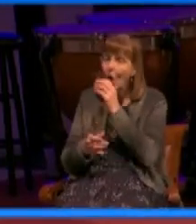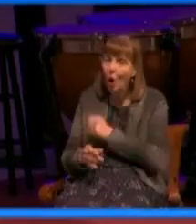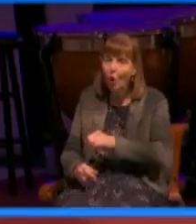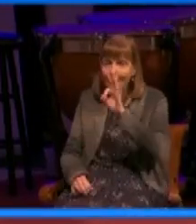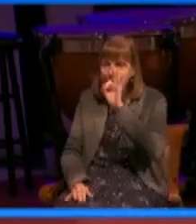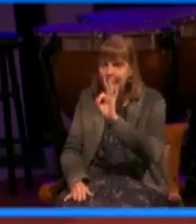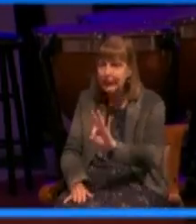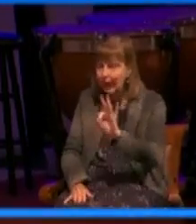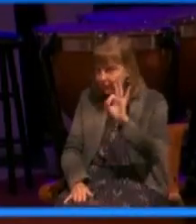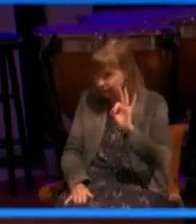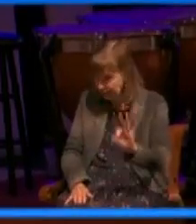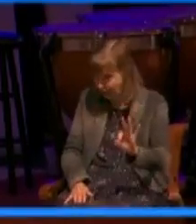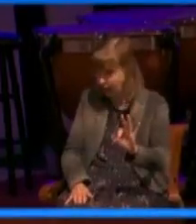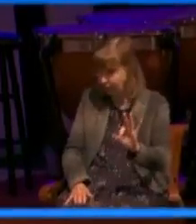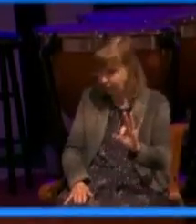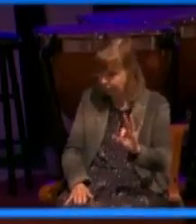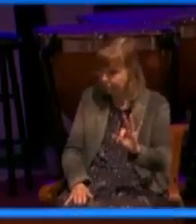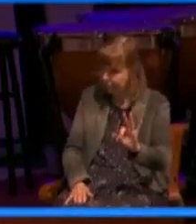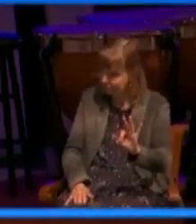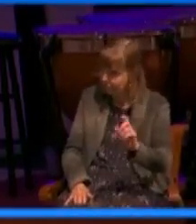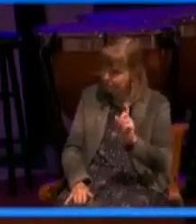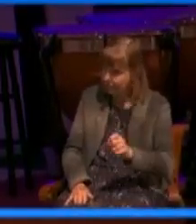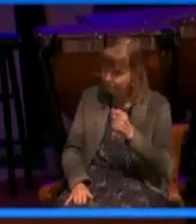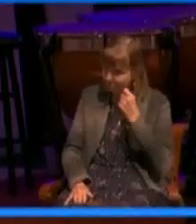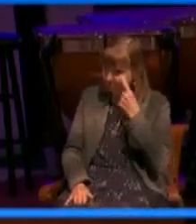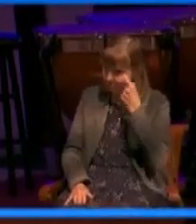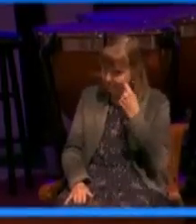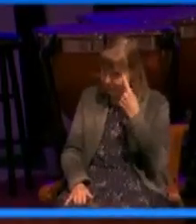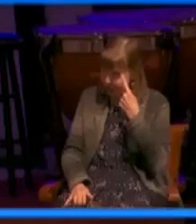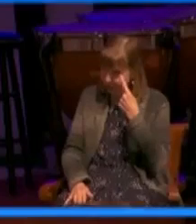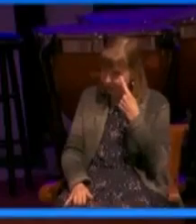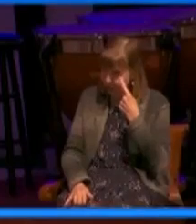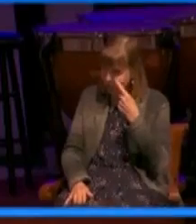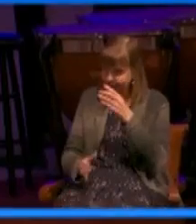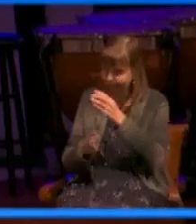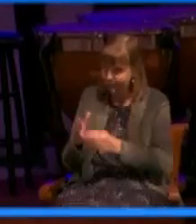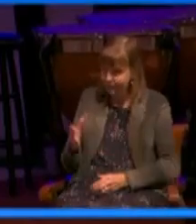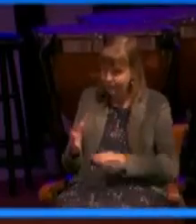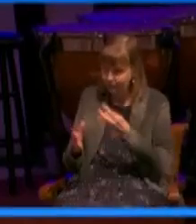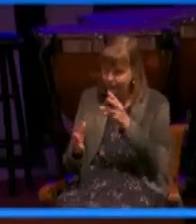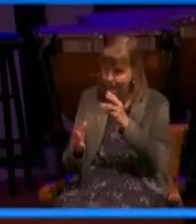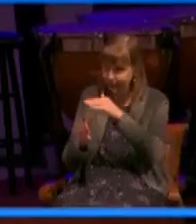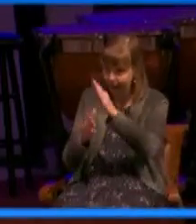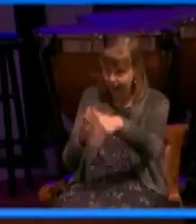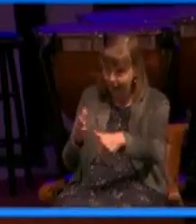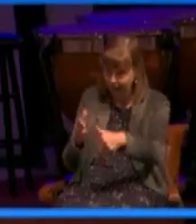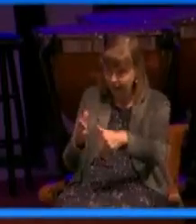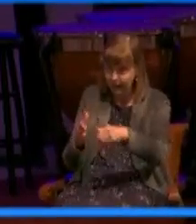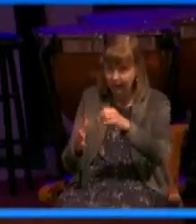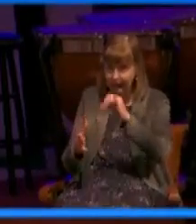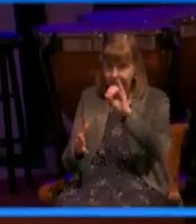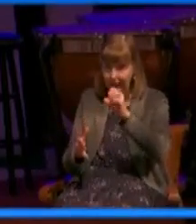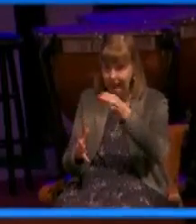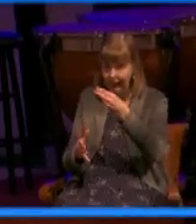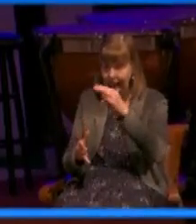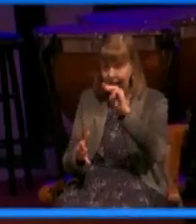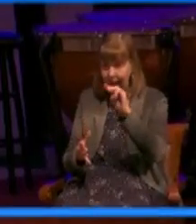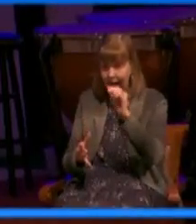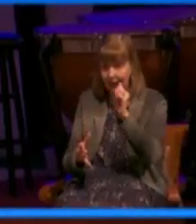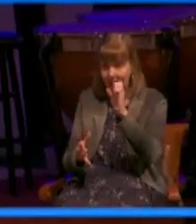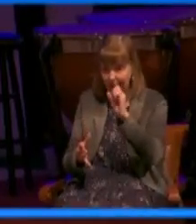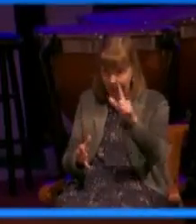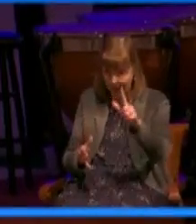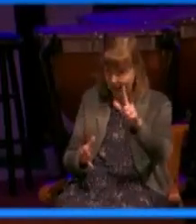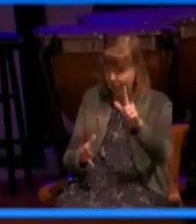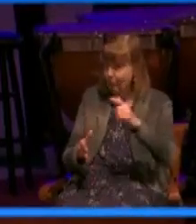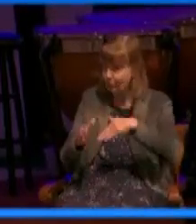old. Now we need to understand that at the conclusion of chapter 16, Ishmael is born, the child he had out of the